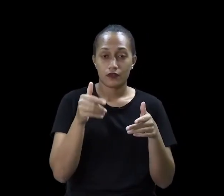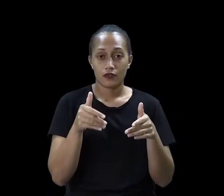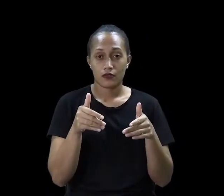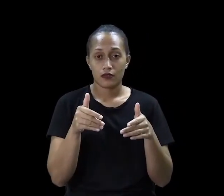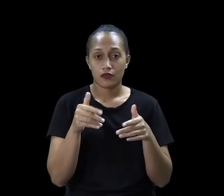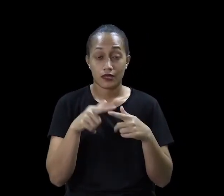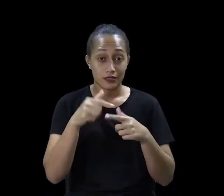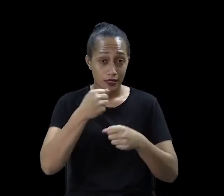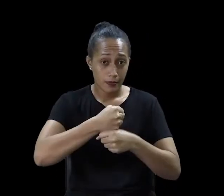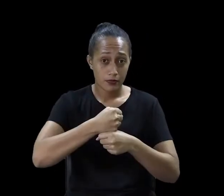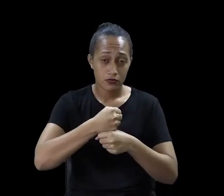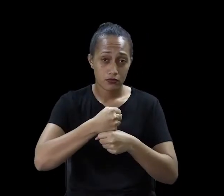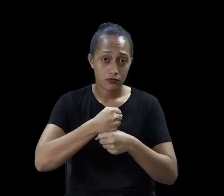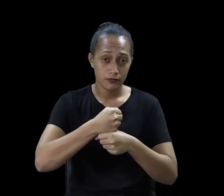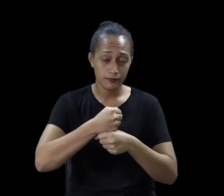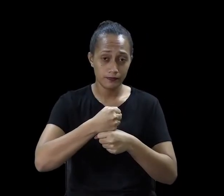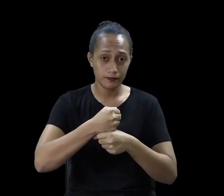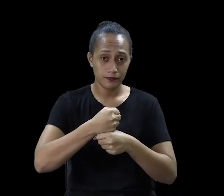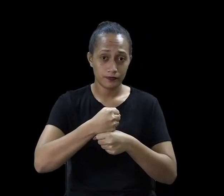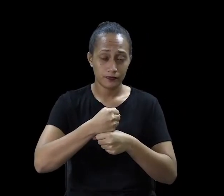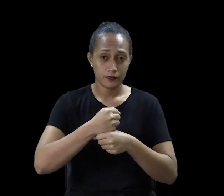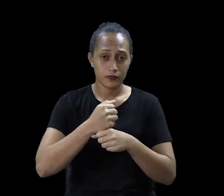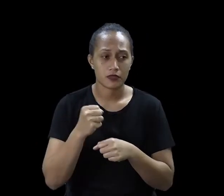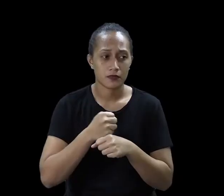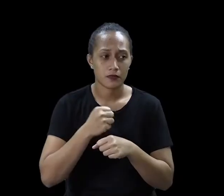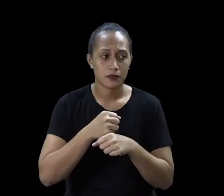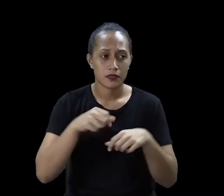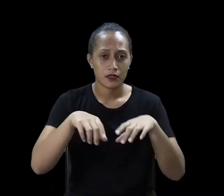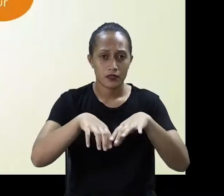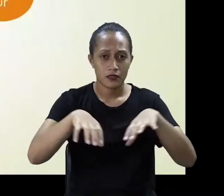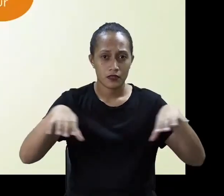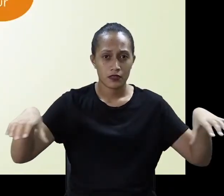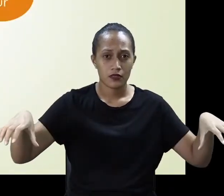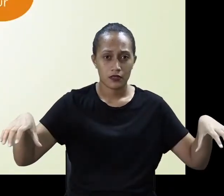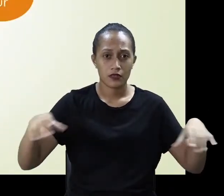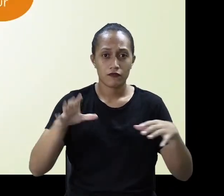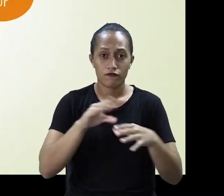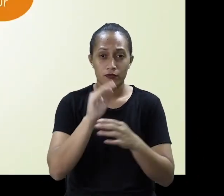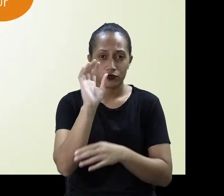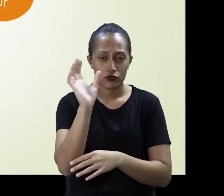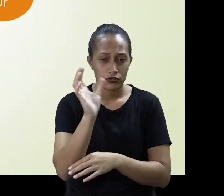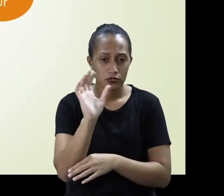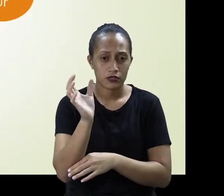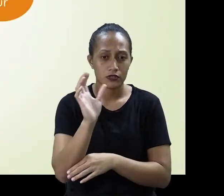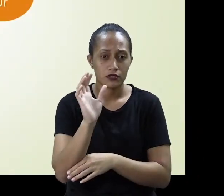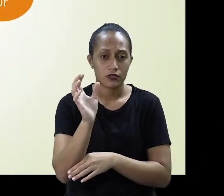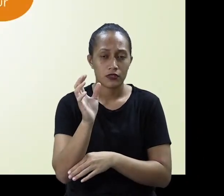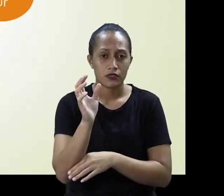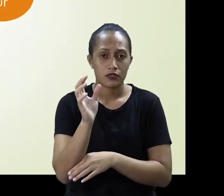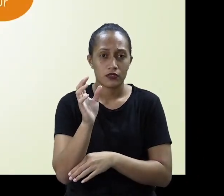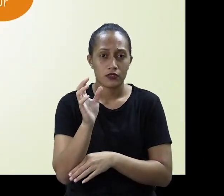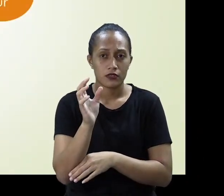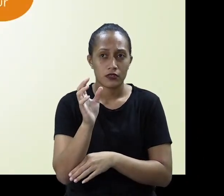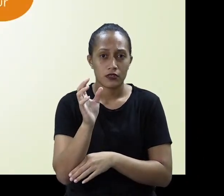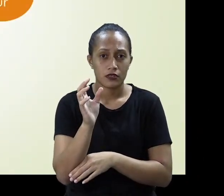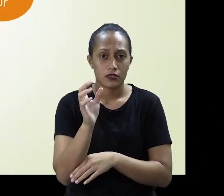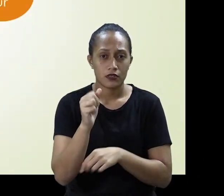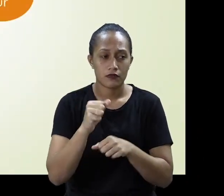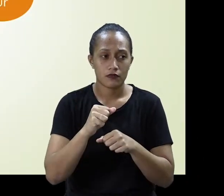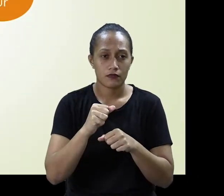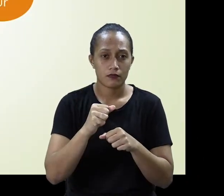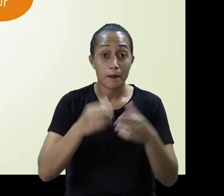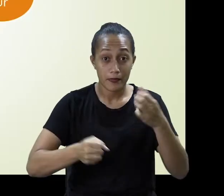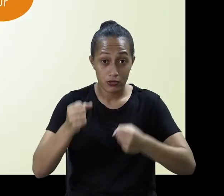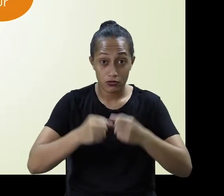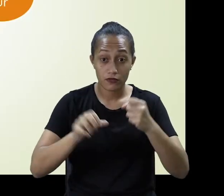must have in order to produce goods and services. So the first factor of production is land,